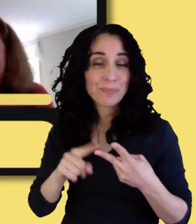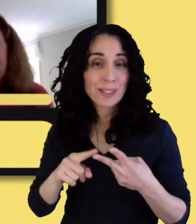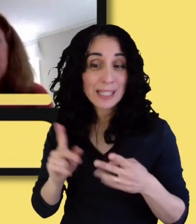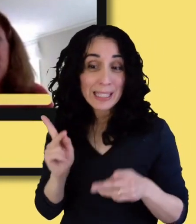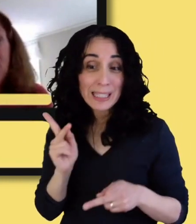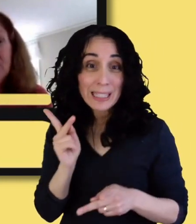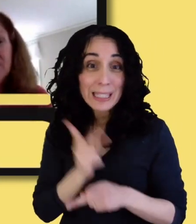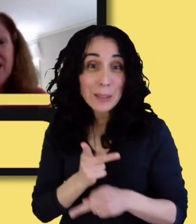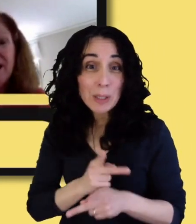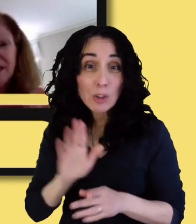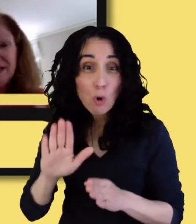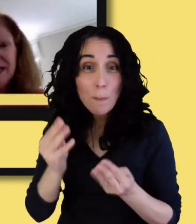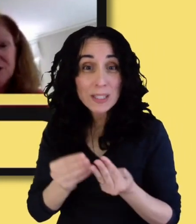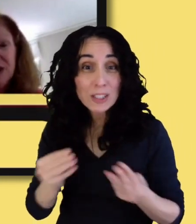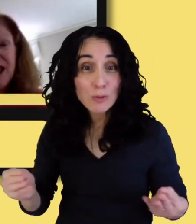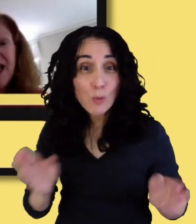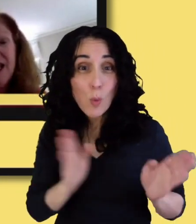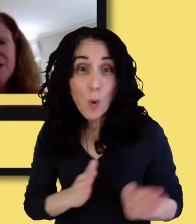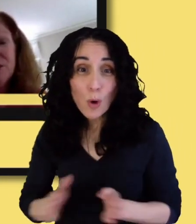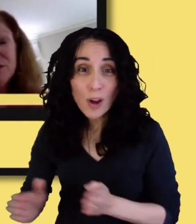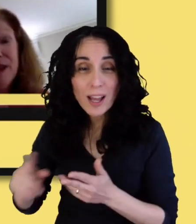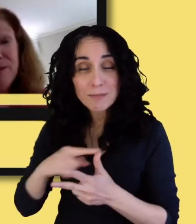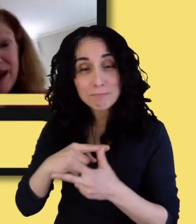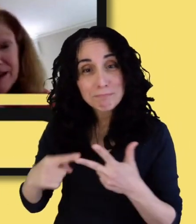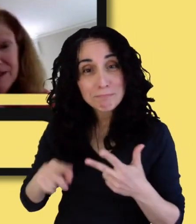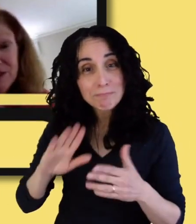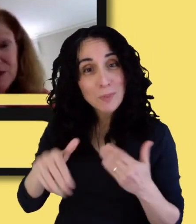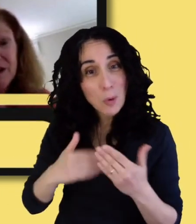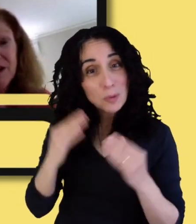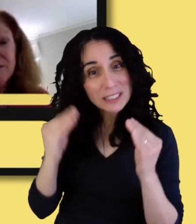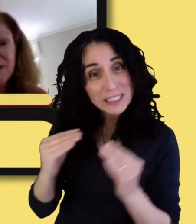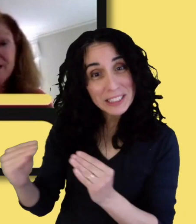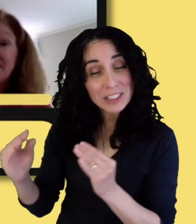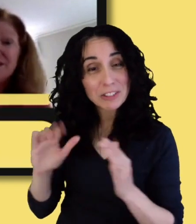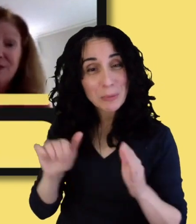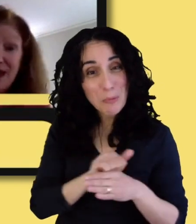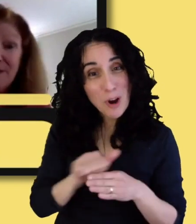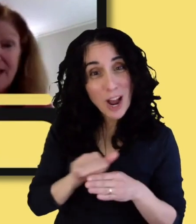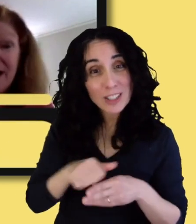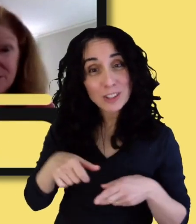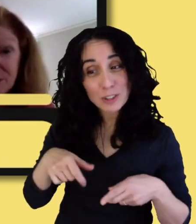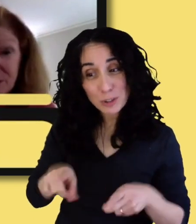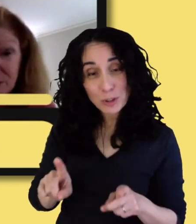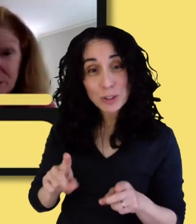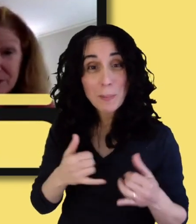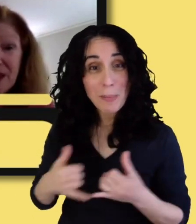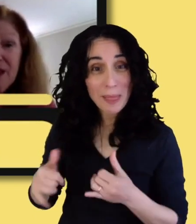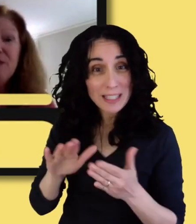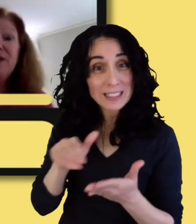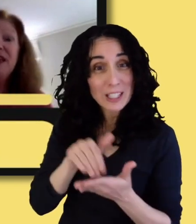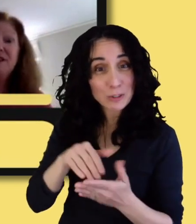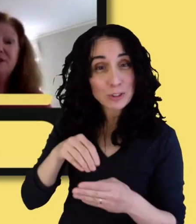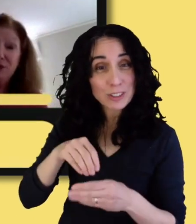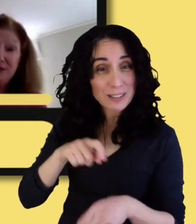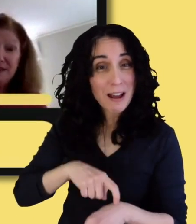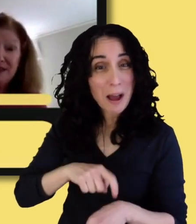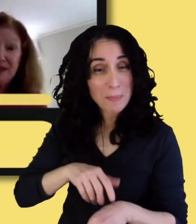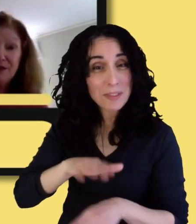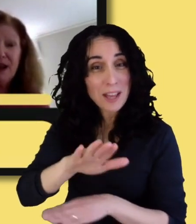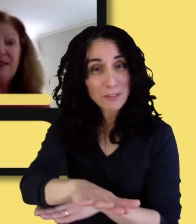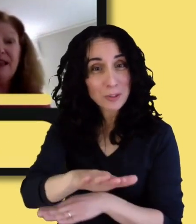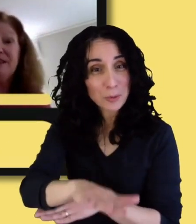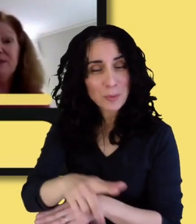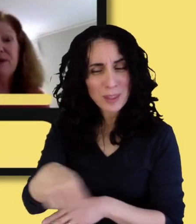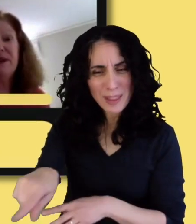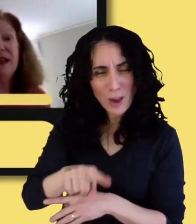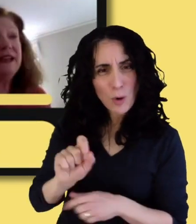organized. So all of that we teach, and the children get practice during our play center time in the afternoon, where they get to choose a